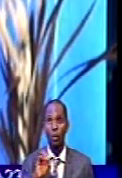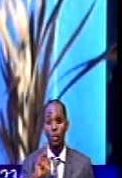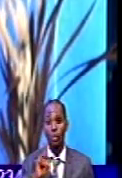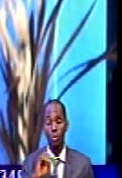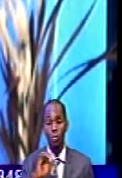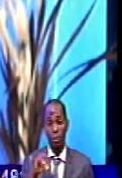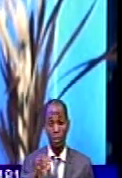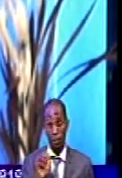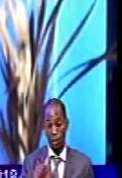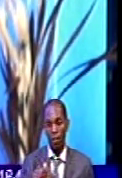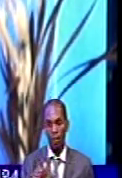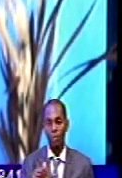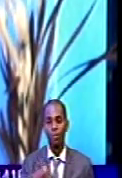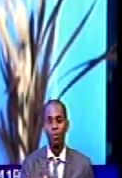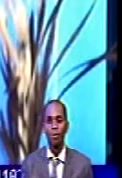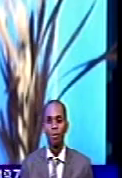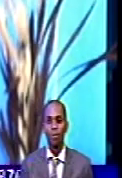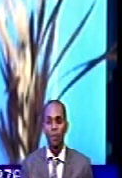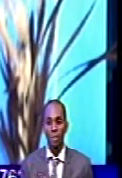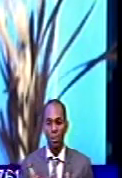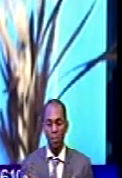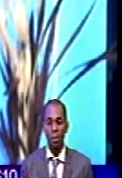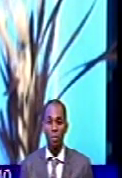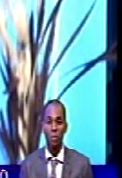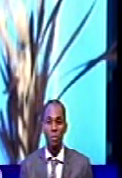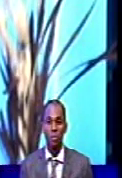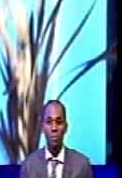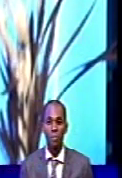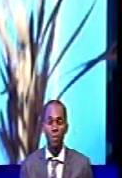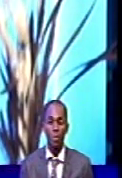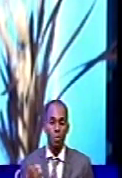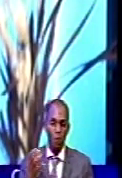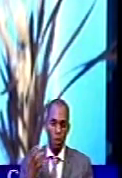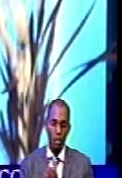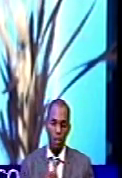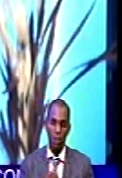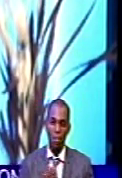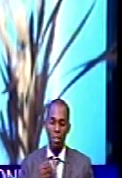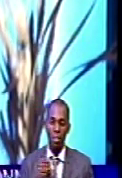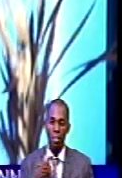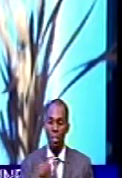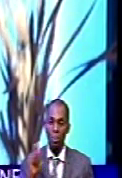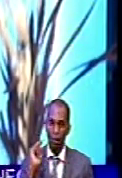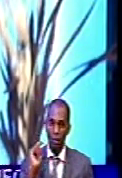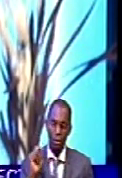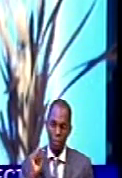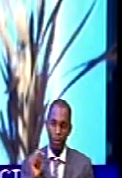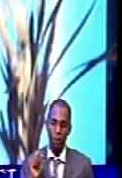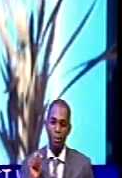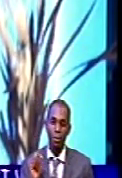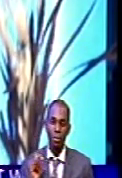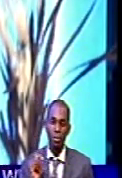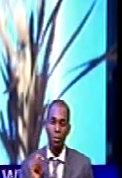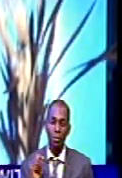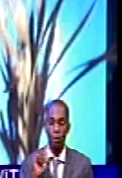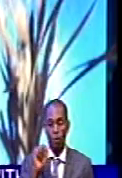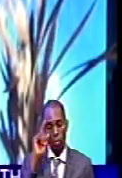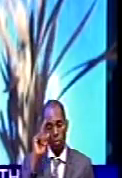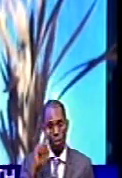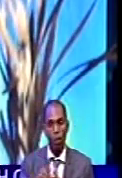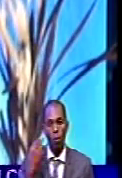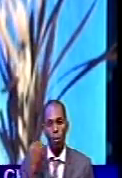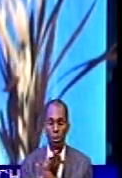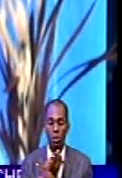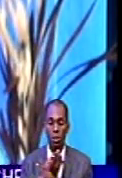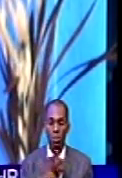walk received a call, and through the divine touch via the telephone, the miracle